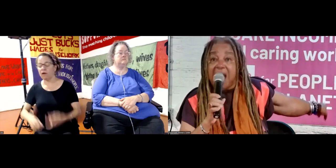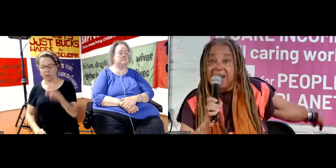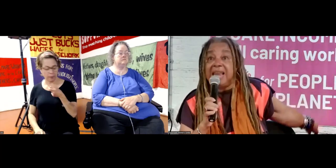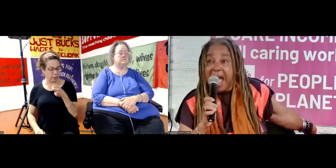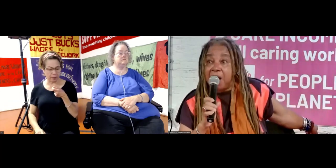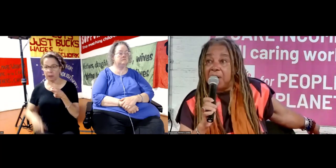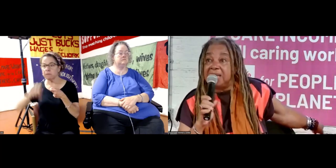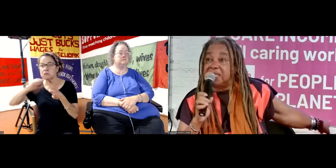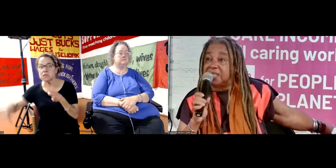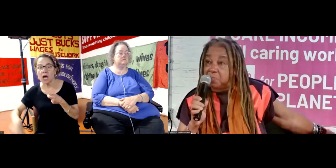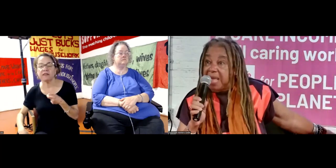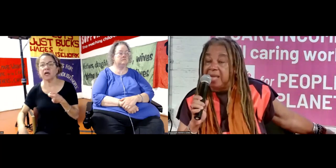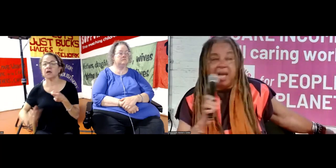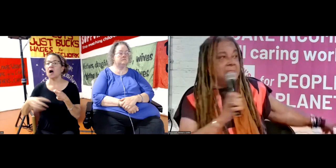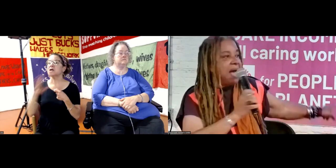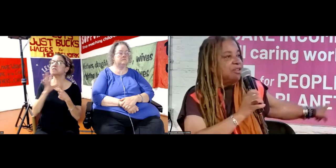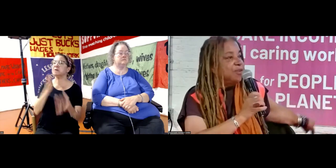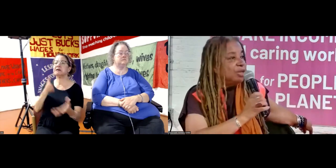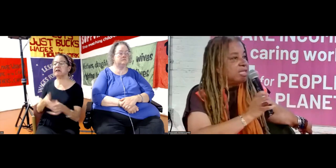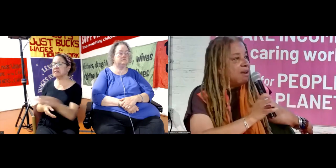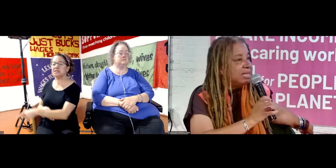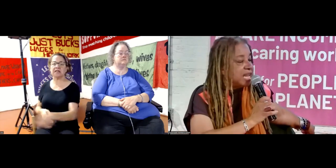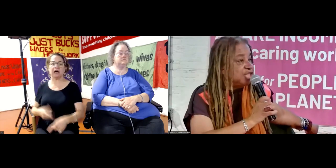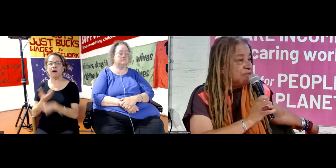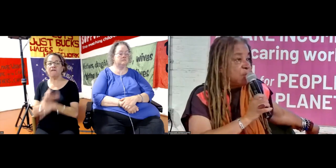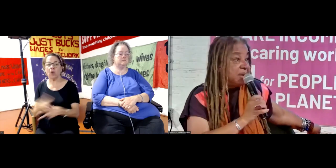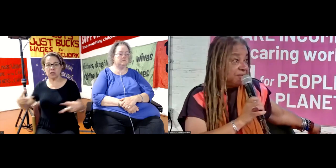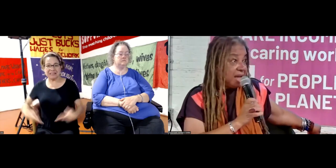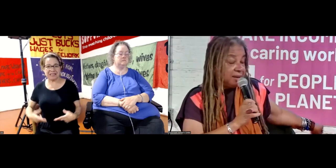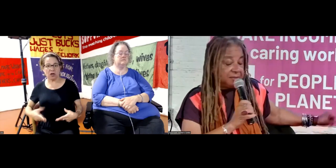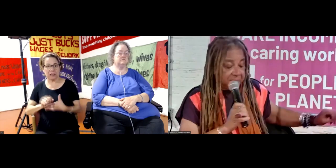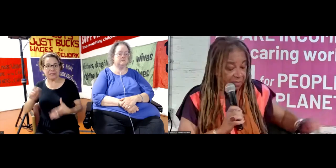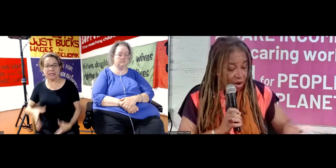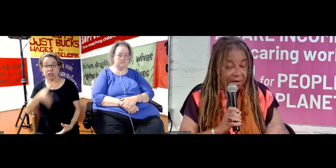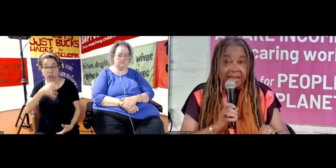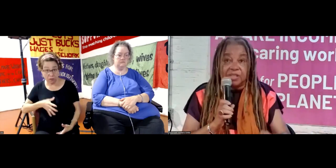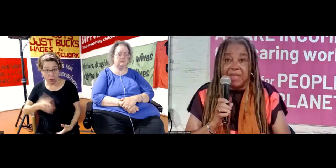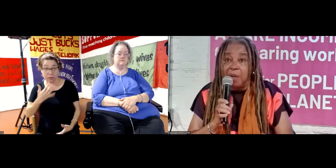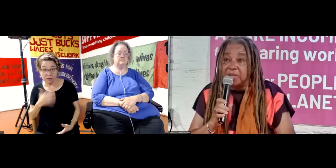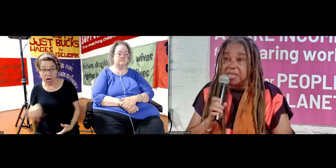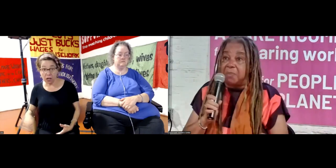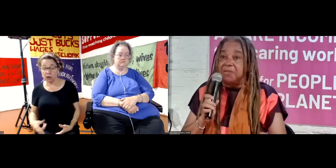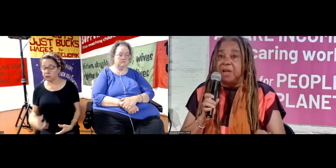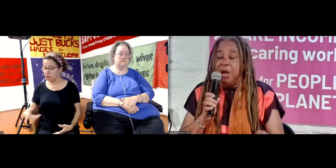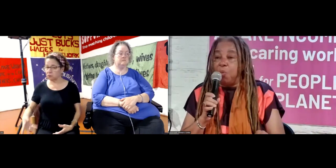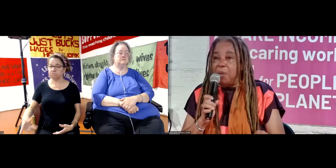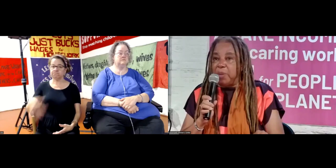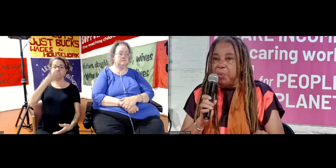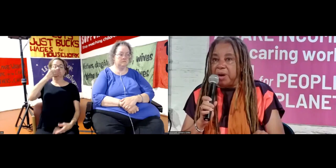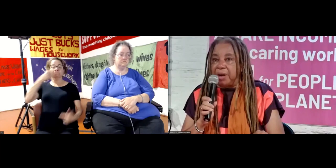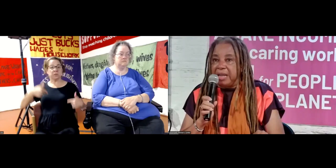would not allow us to speak about the forced sterilization of women of color. All right, so that was